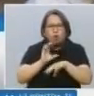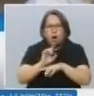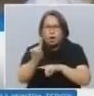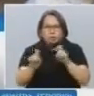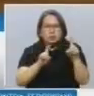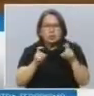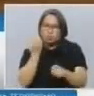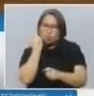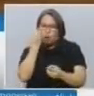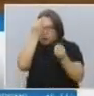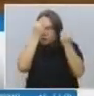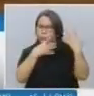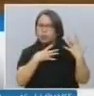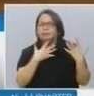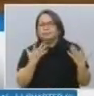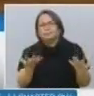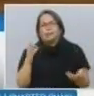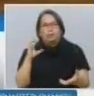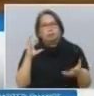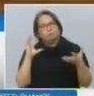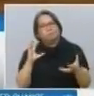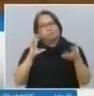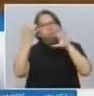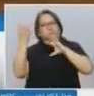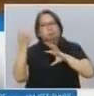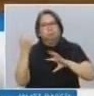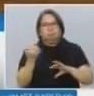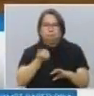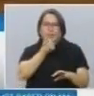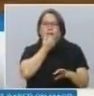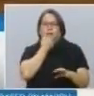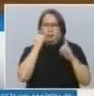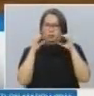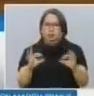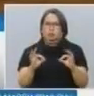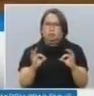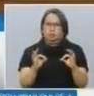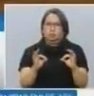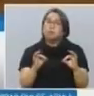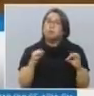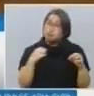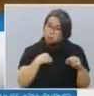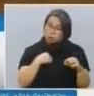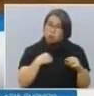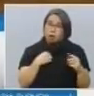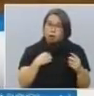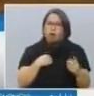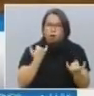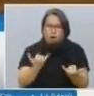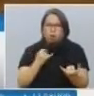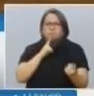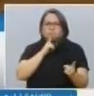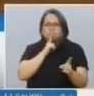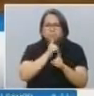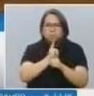insufficiency of information can, at times, lead to rash judgments. Even when I am unsure of